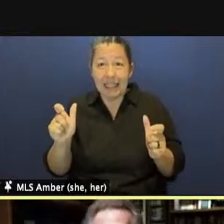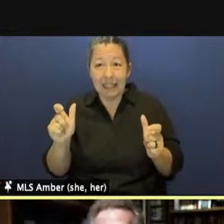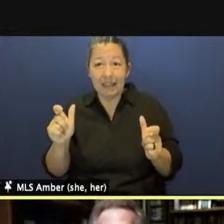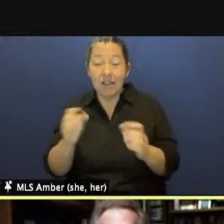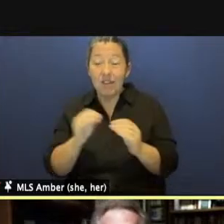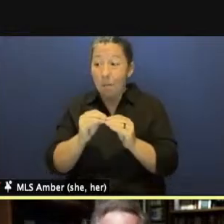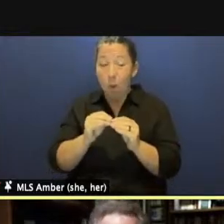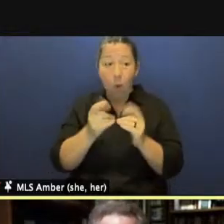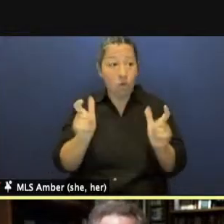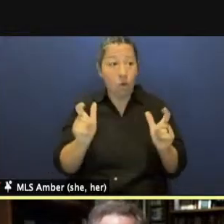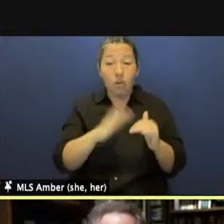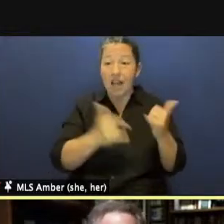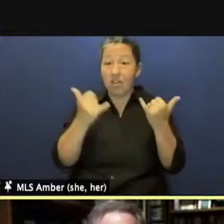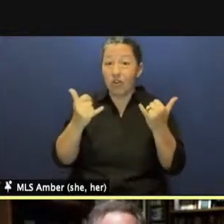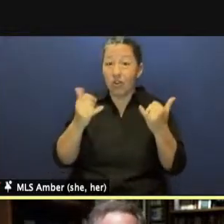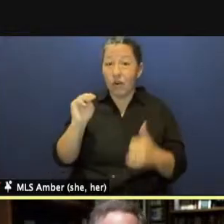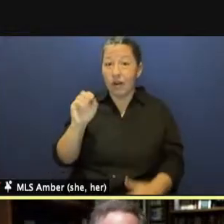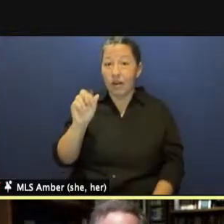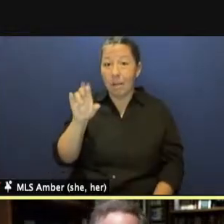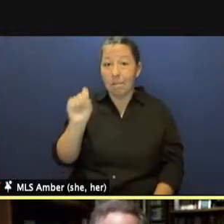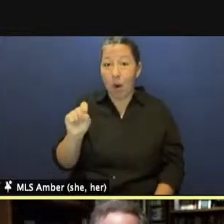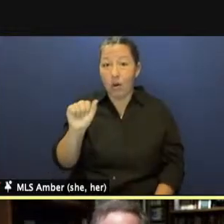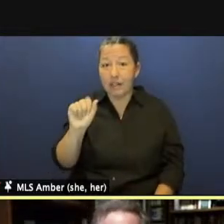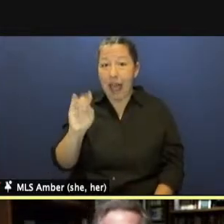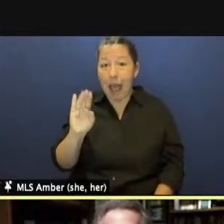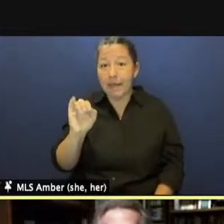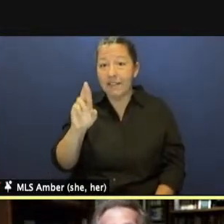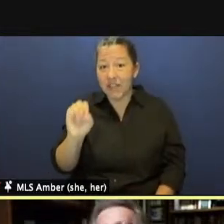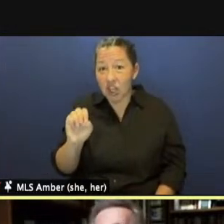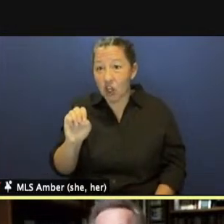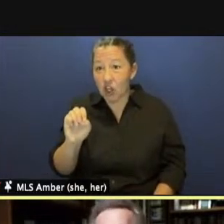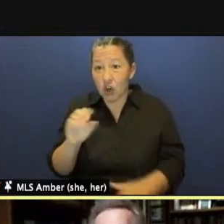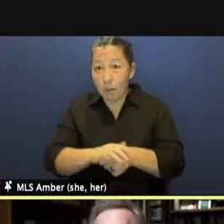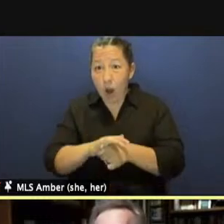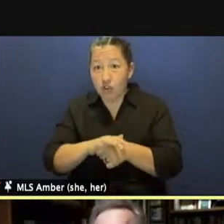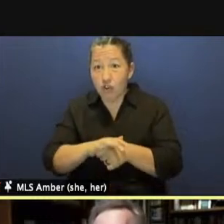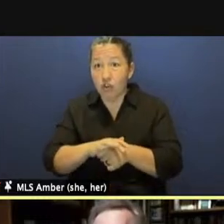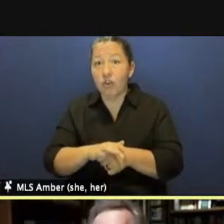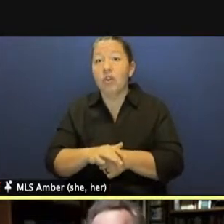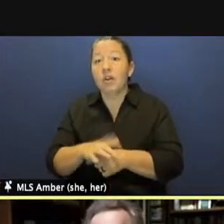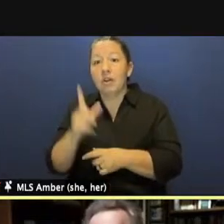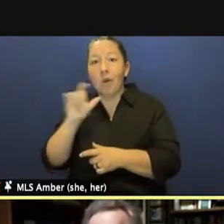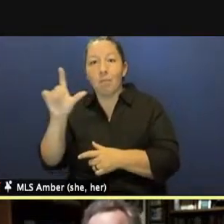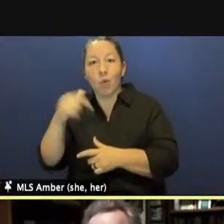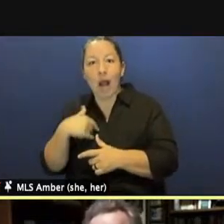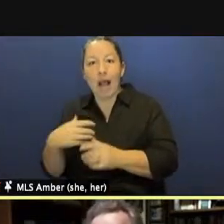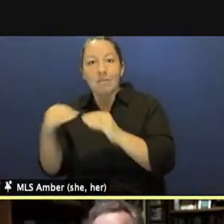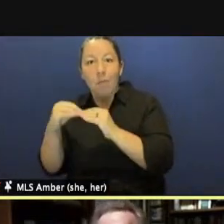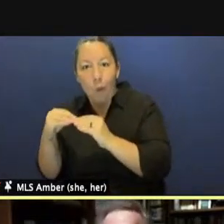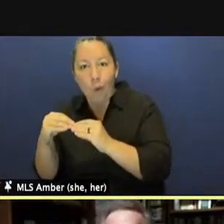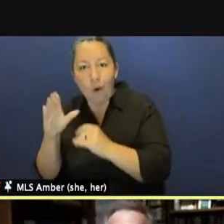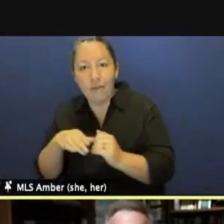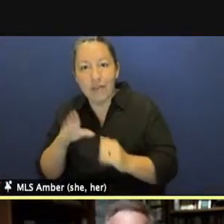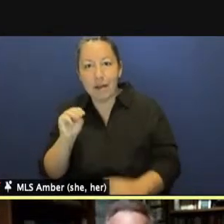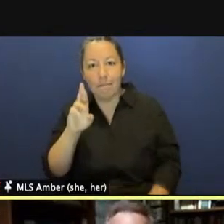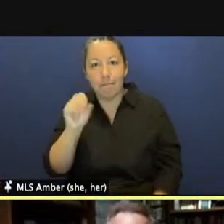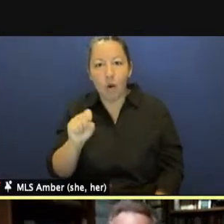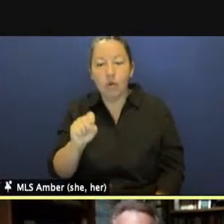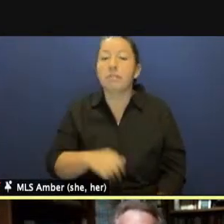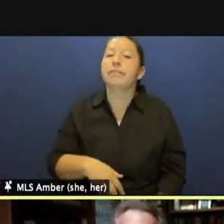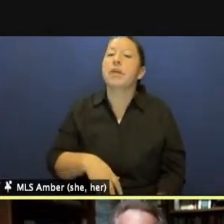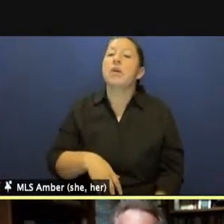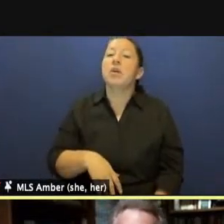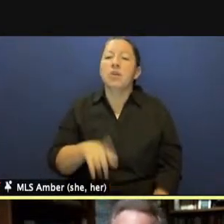or current Mars's atmospheric pressure. We need to tease these things out to find out